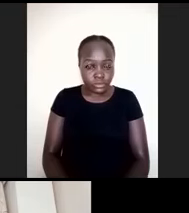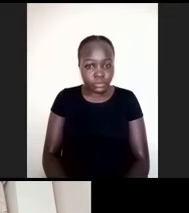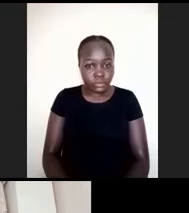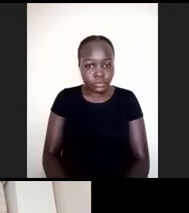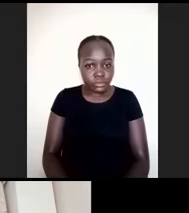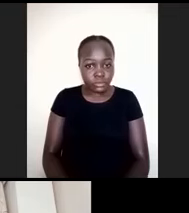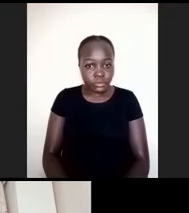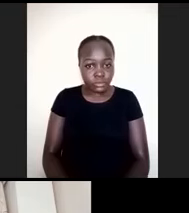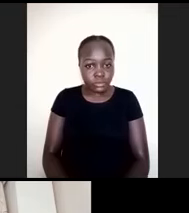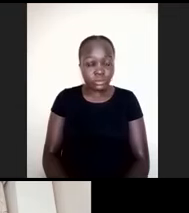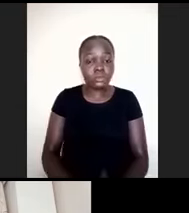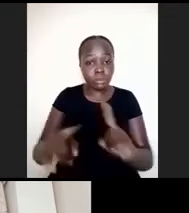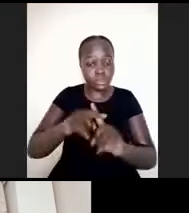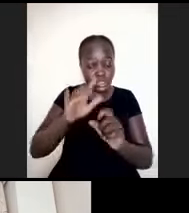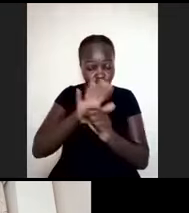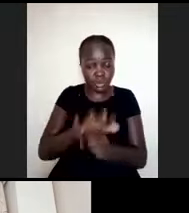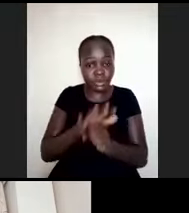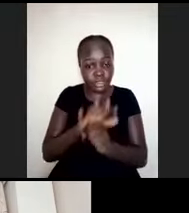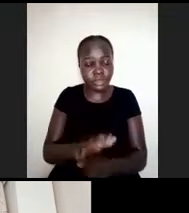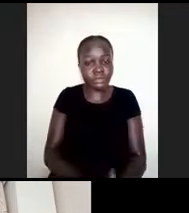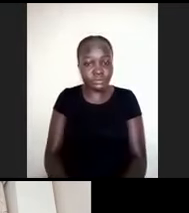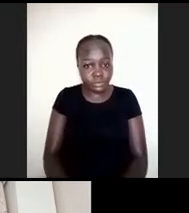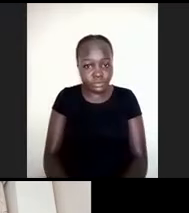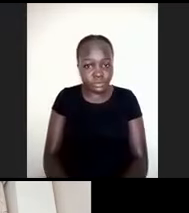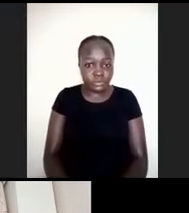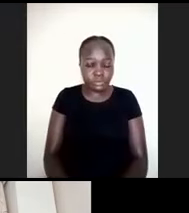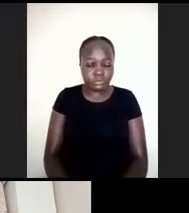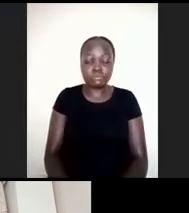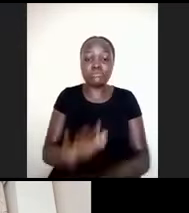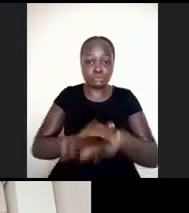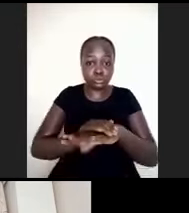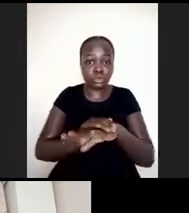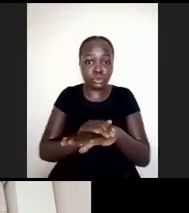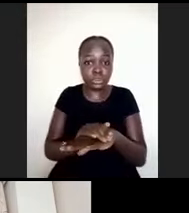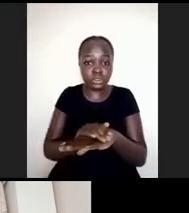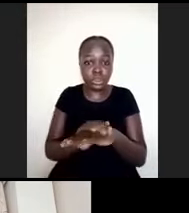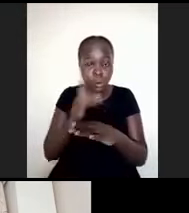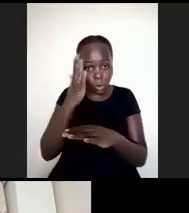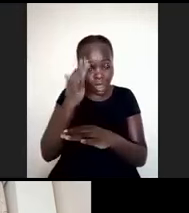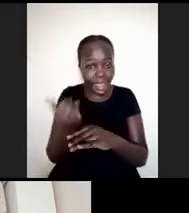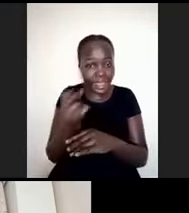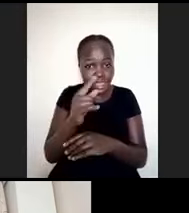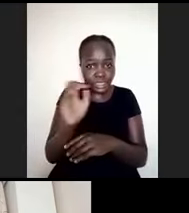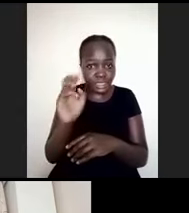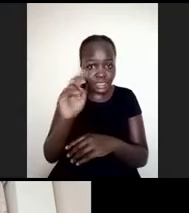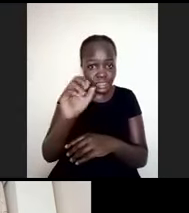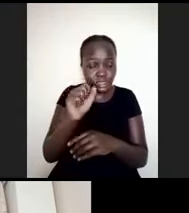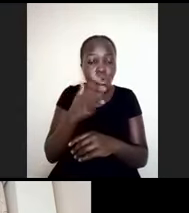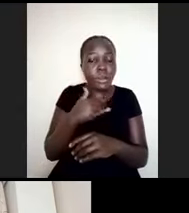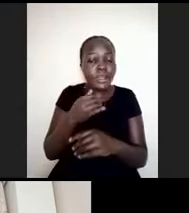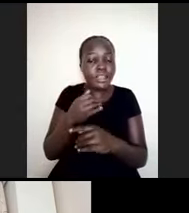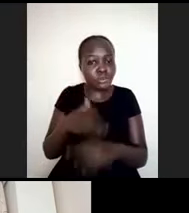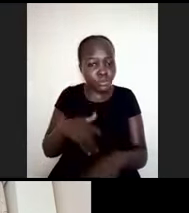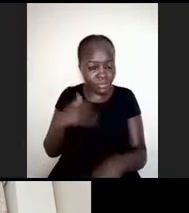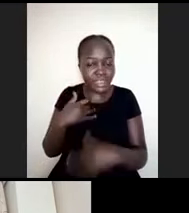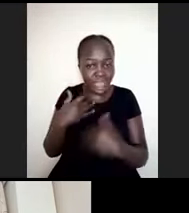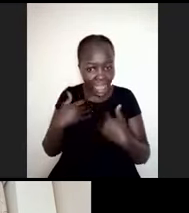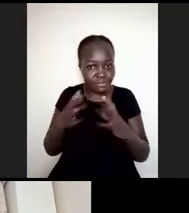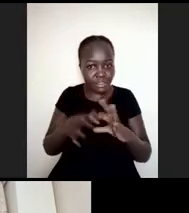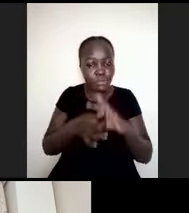Positive peer pressure. Yeah, it's good. It's good because the teens want to feel a sense of belonging.